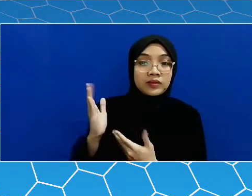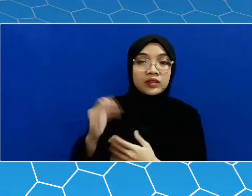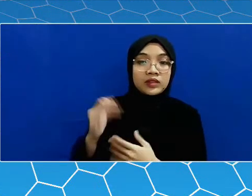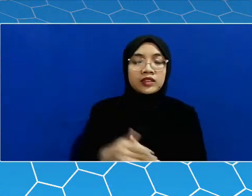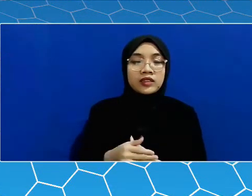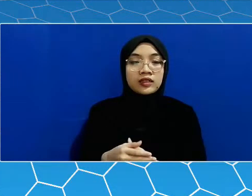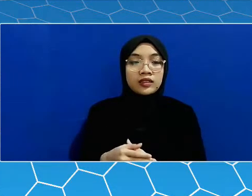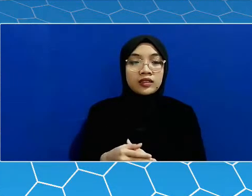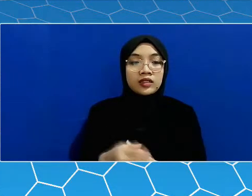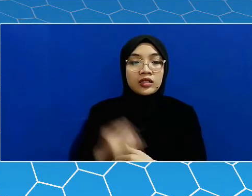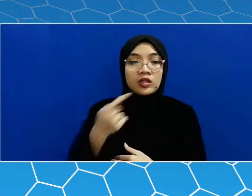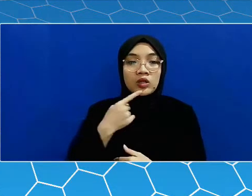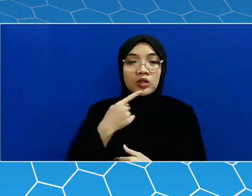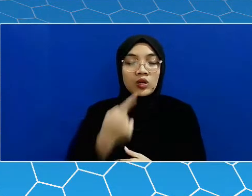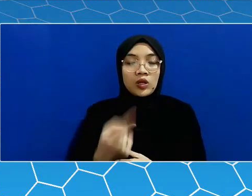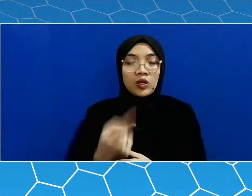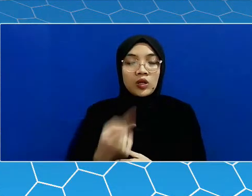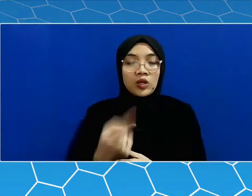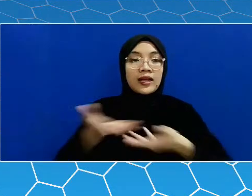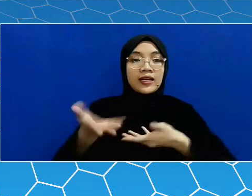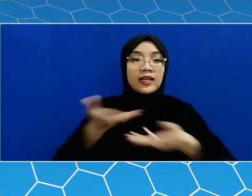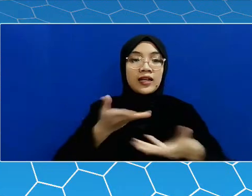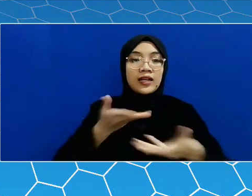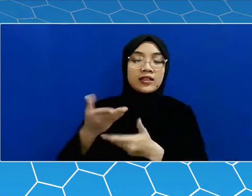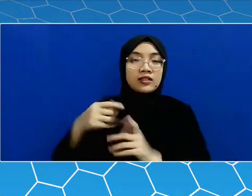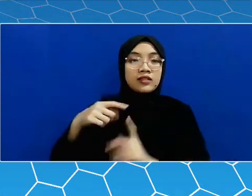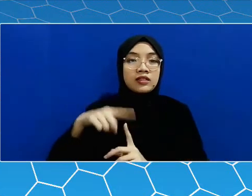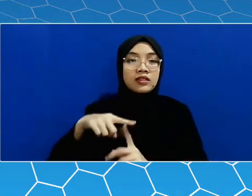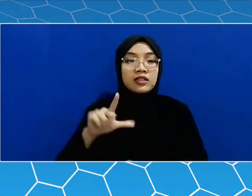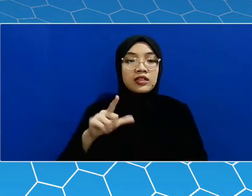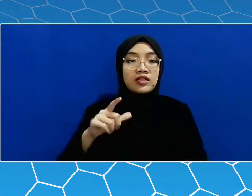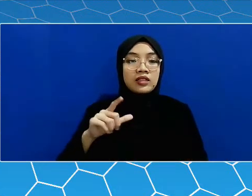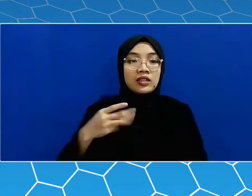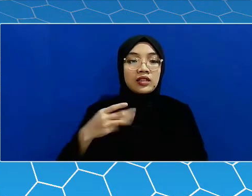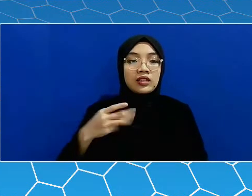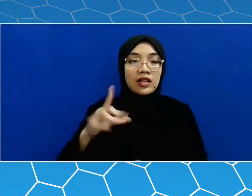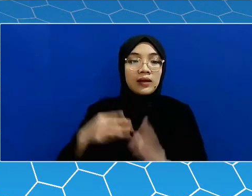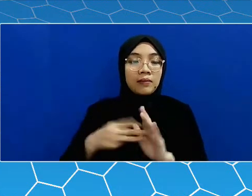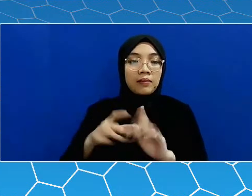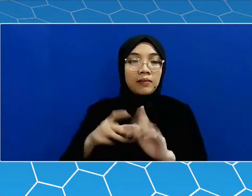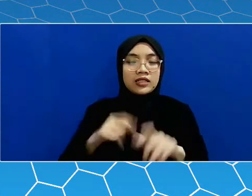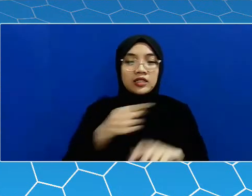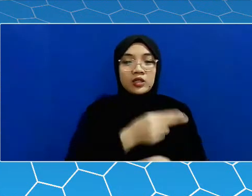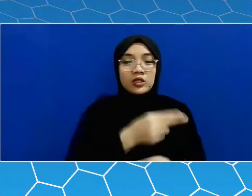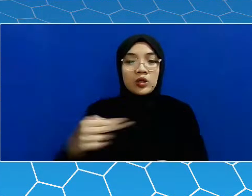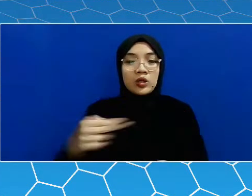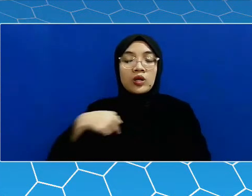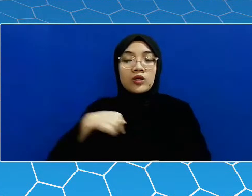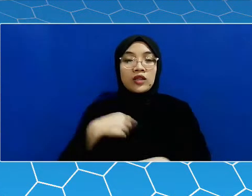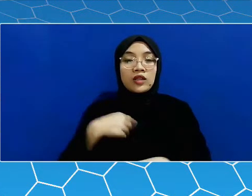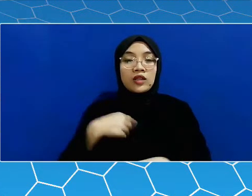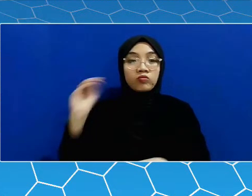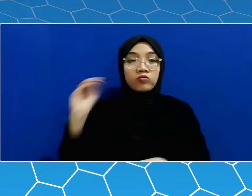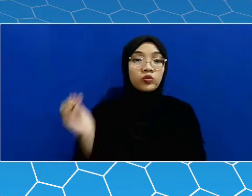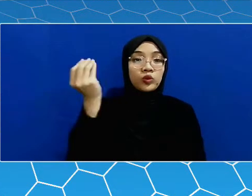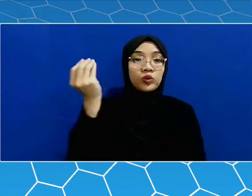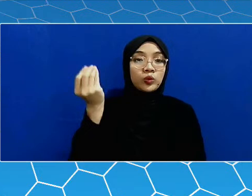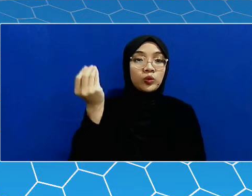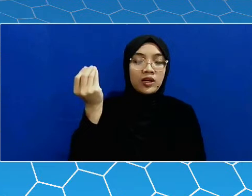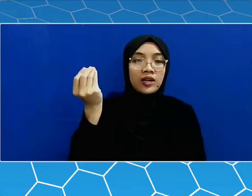Indonesian language. Yeah. Slide. And also in my role as the chairman of the Indonesian Medical Ethics